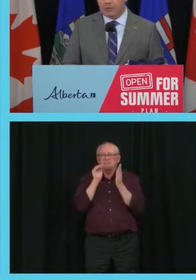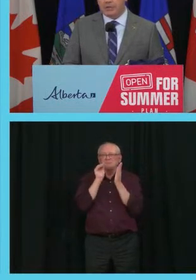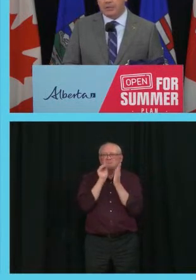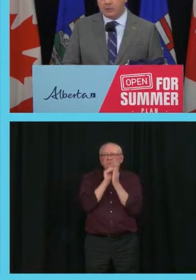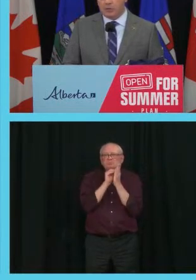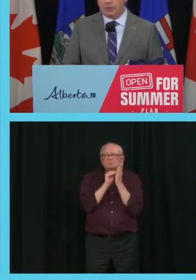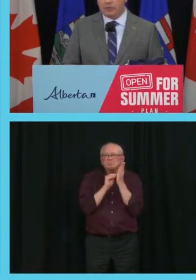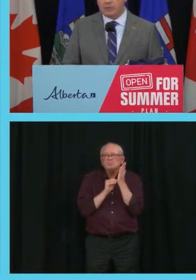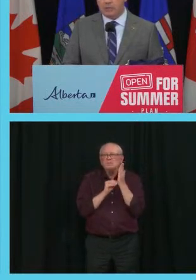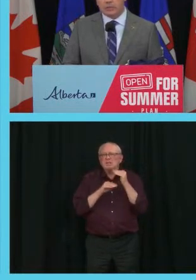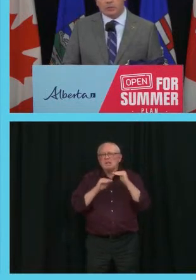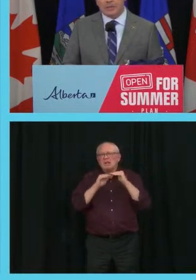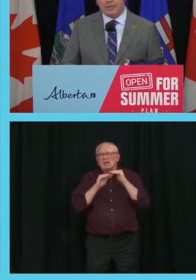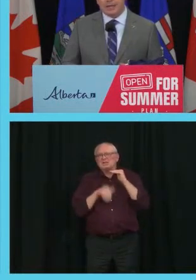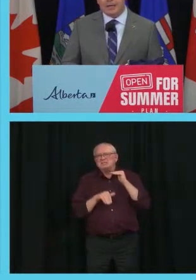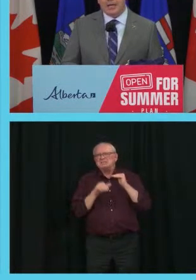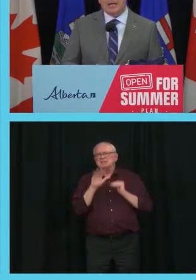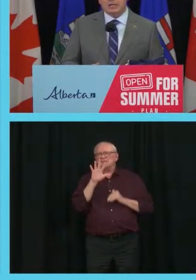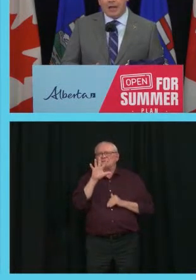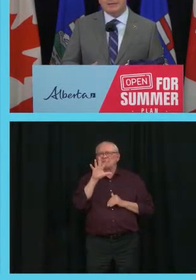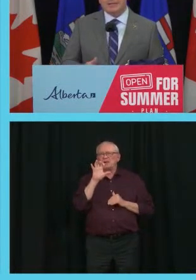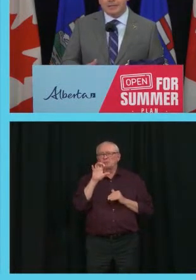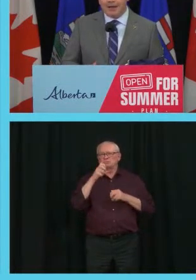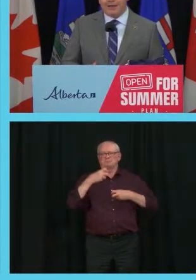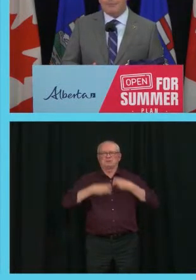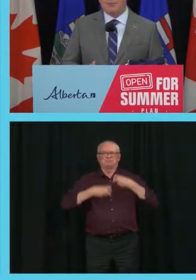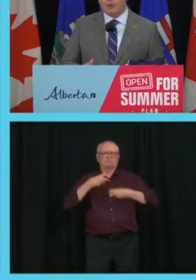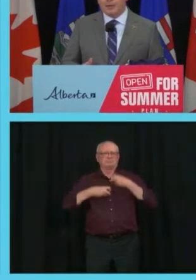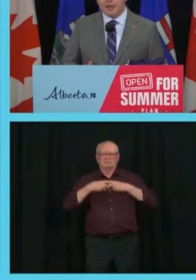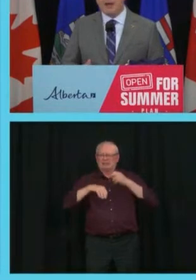3 million doses administered, meaning that